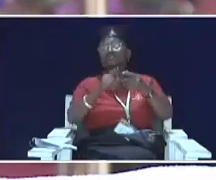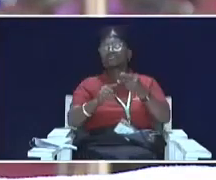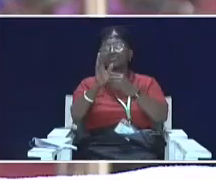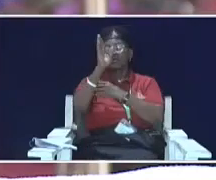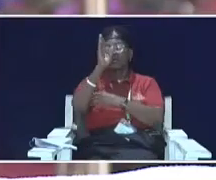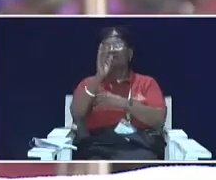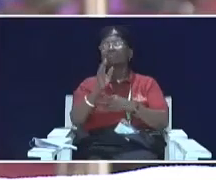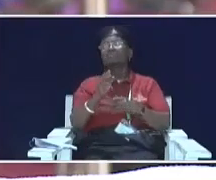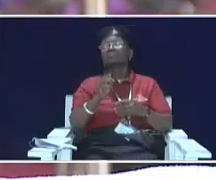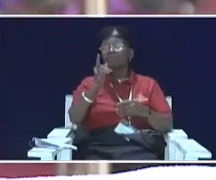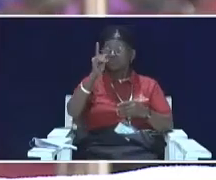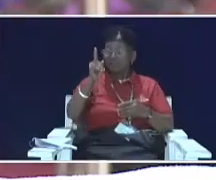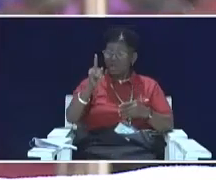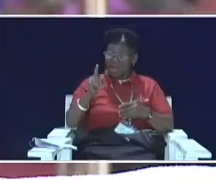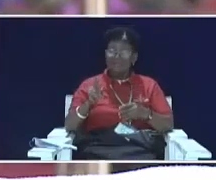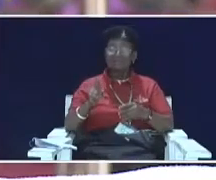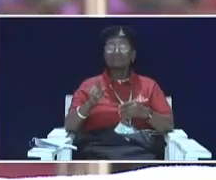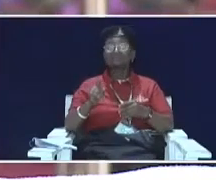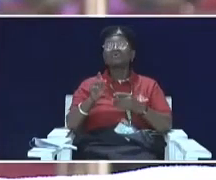other.